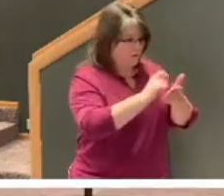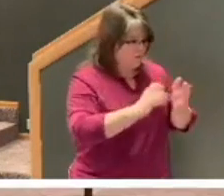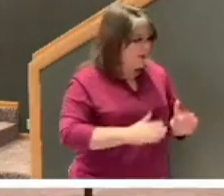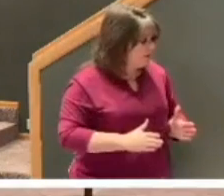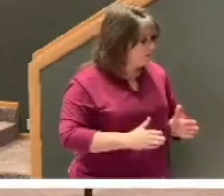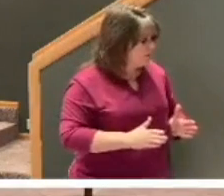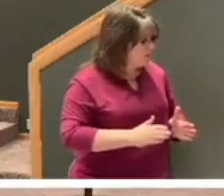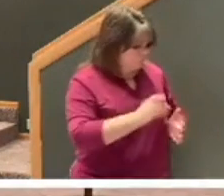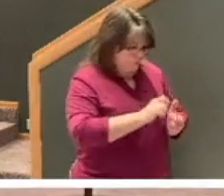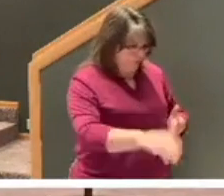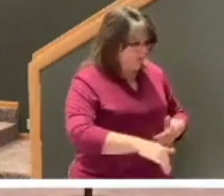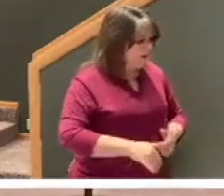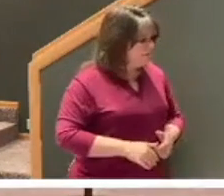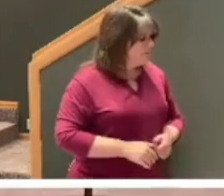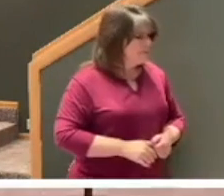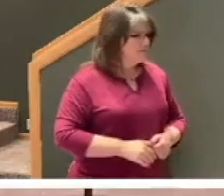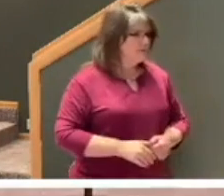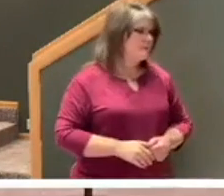it.